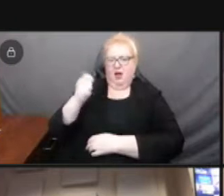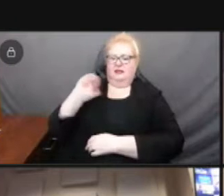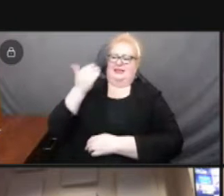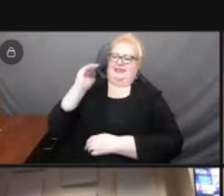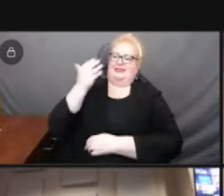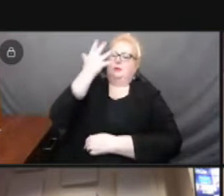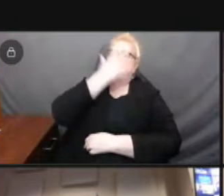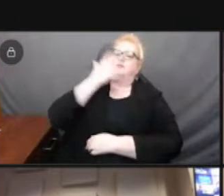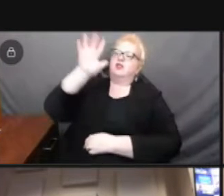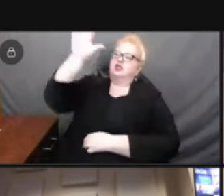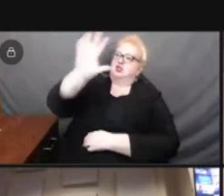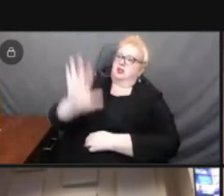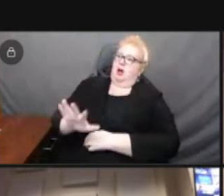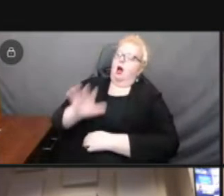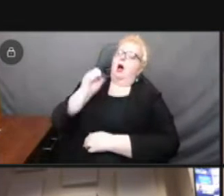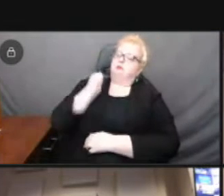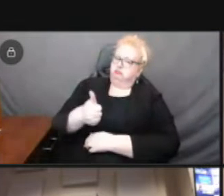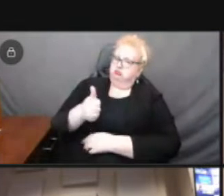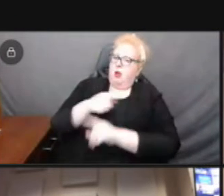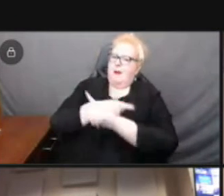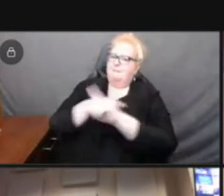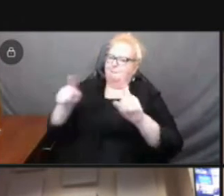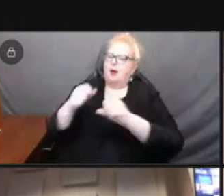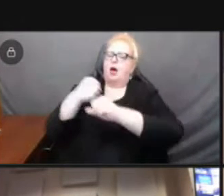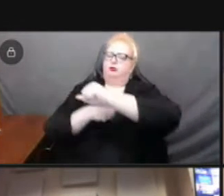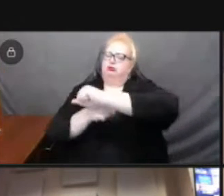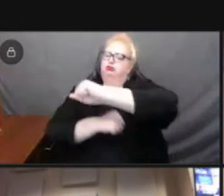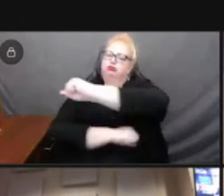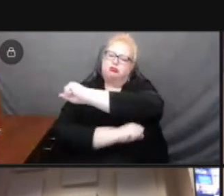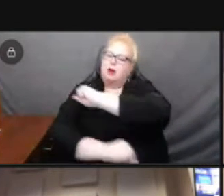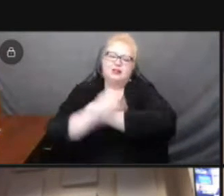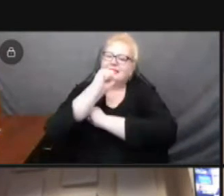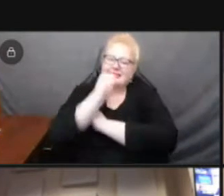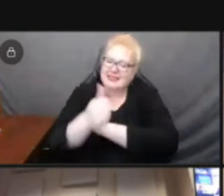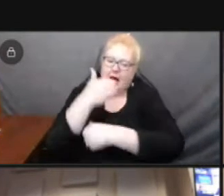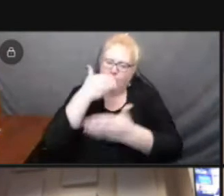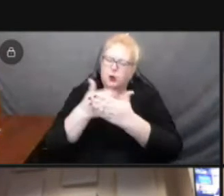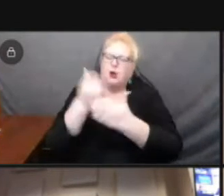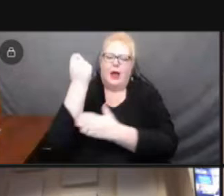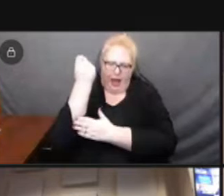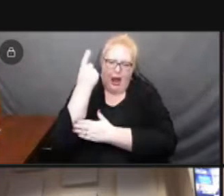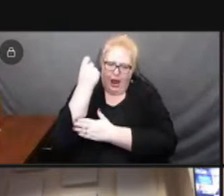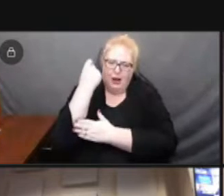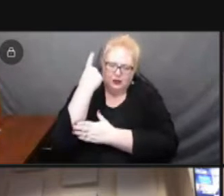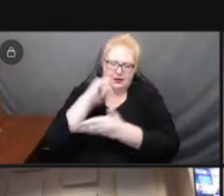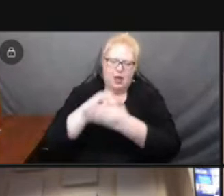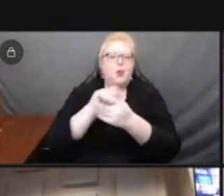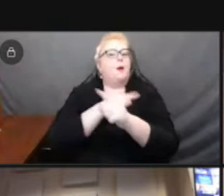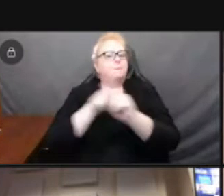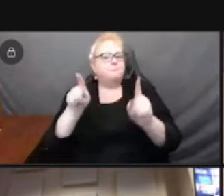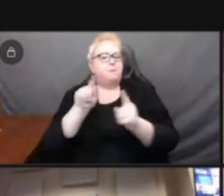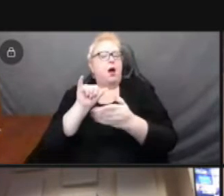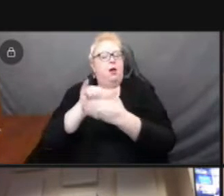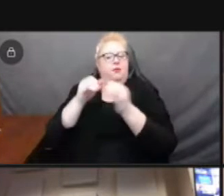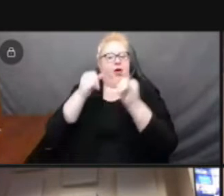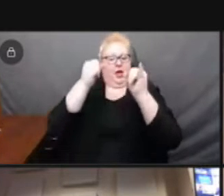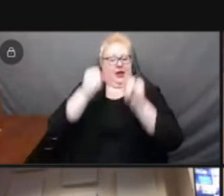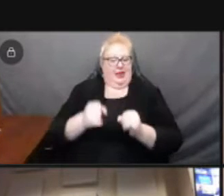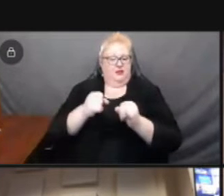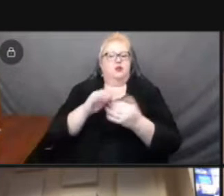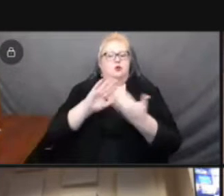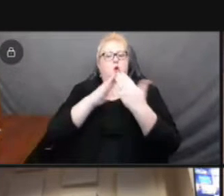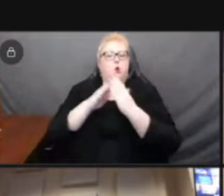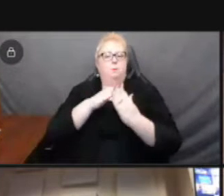structure itself is not sound. I understand that. But this individual community resident of Ward